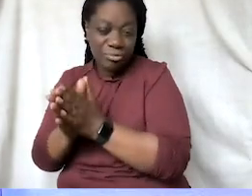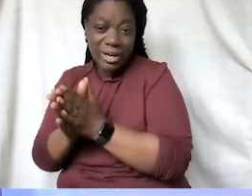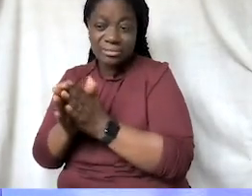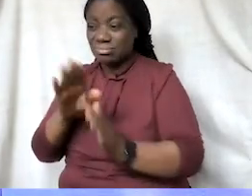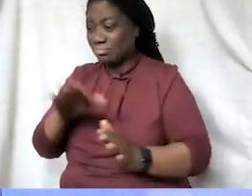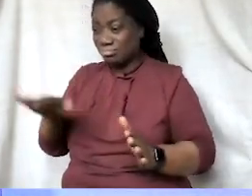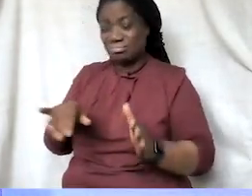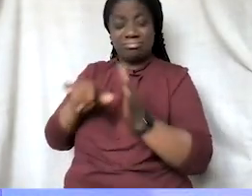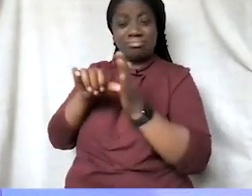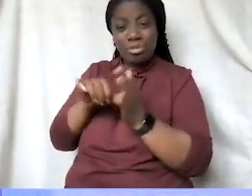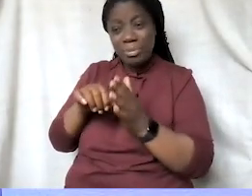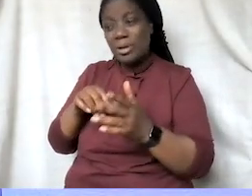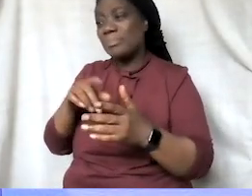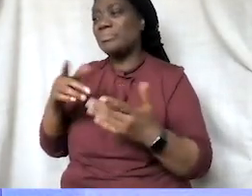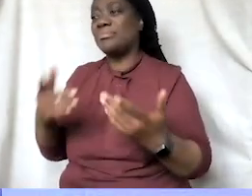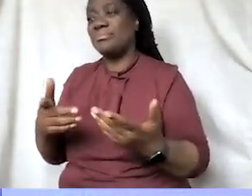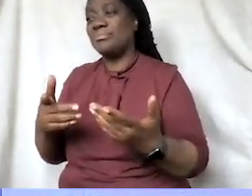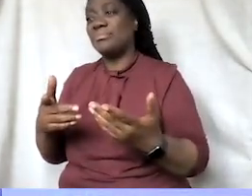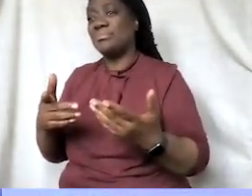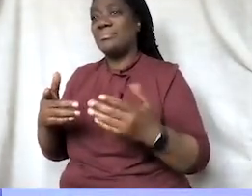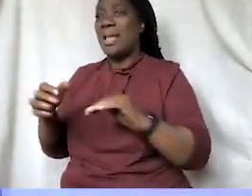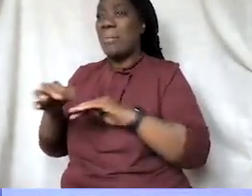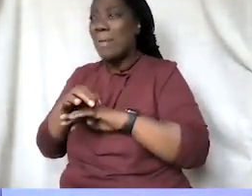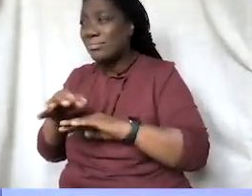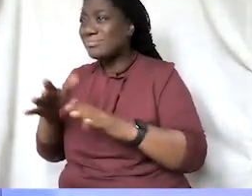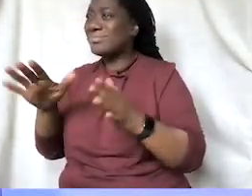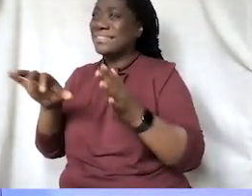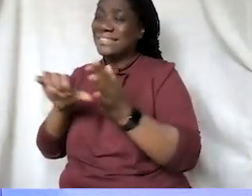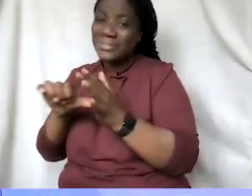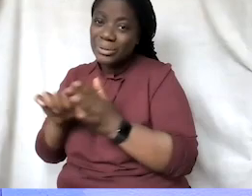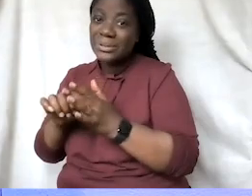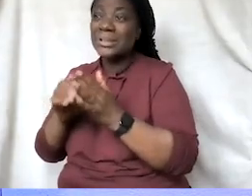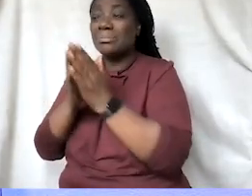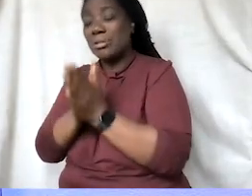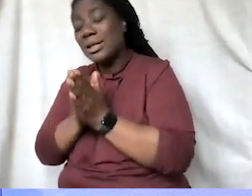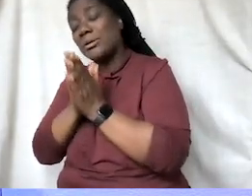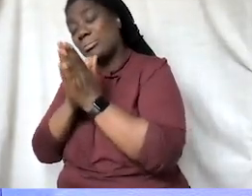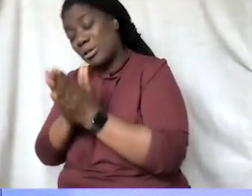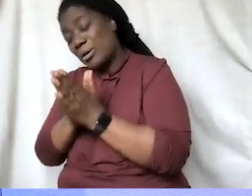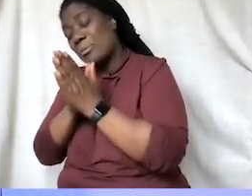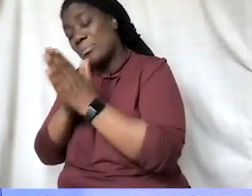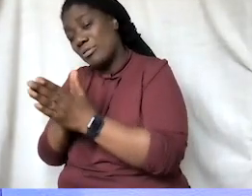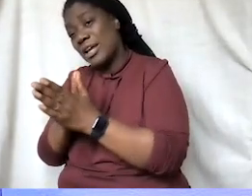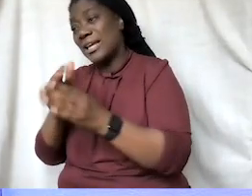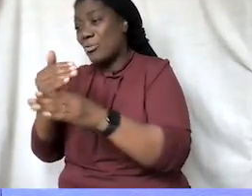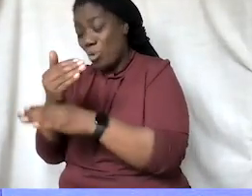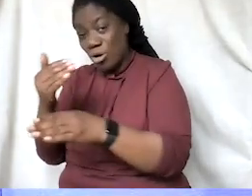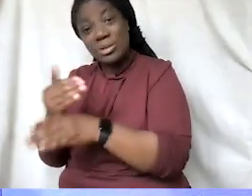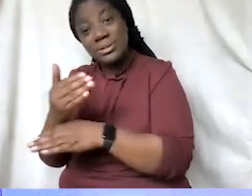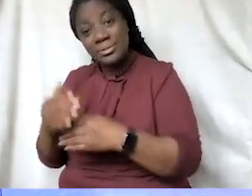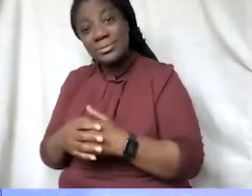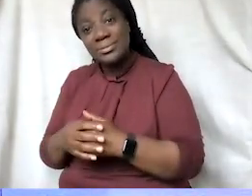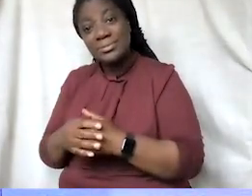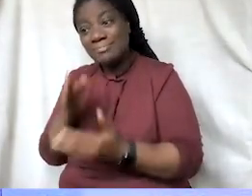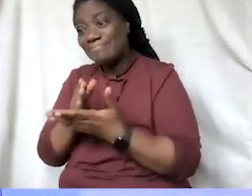giving problems, pray for them. A marriage that's on the rock, pray for them. Prayer works. Thank